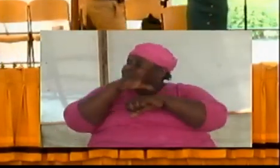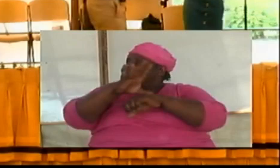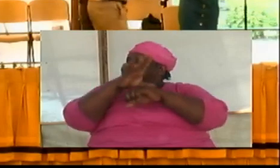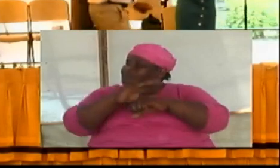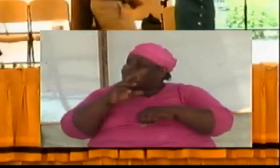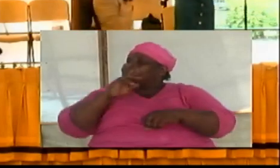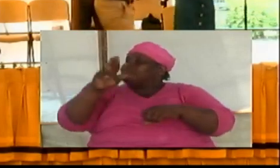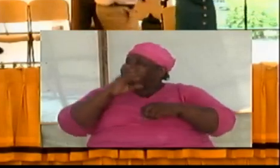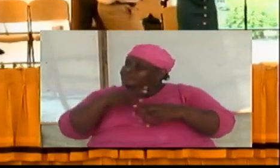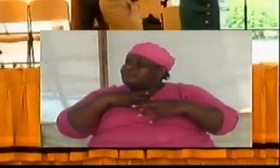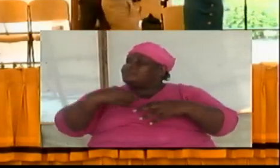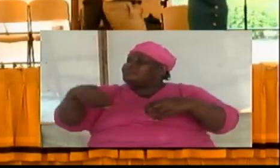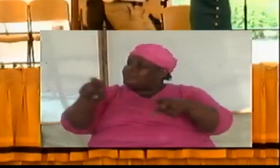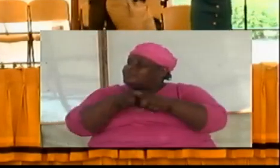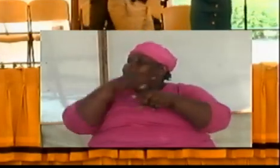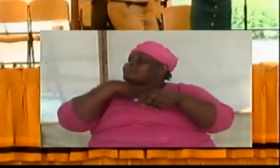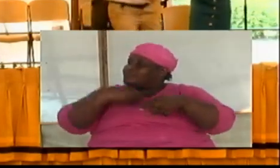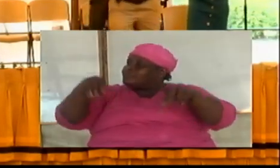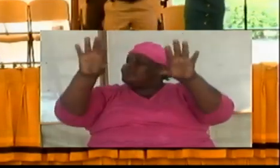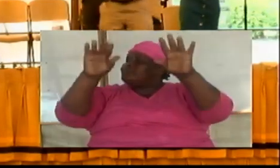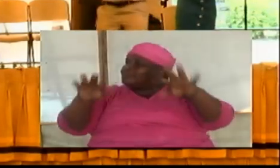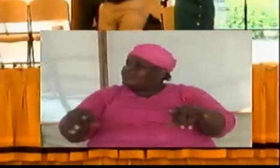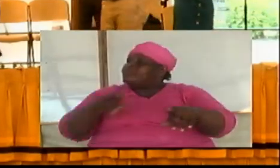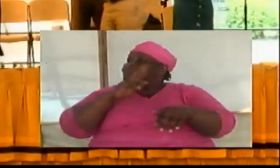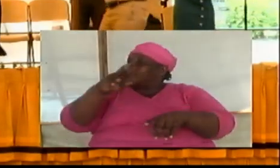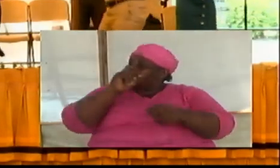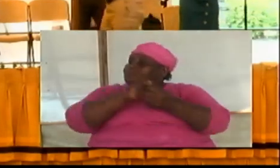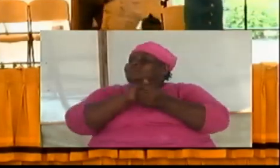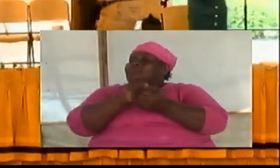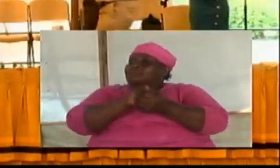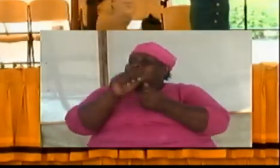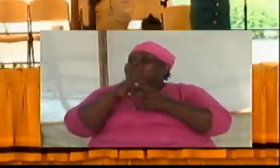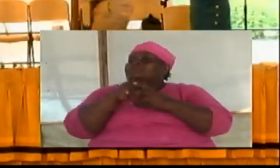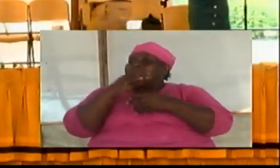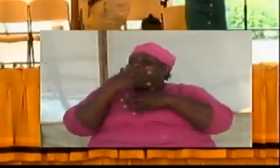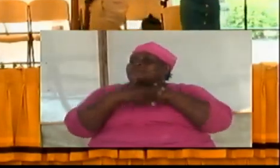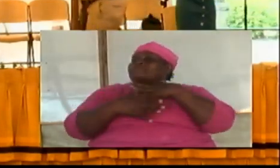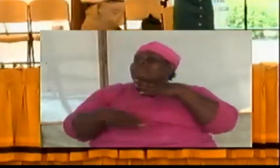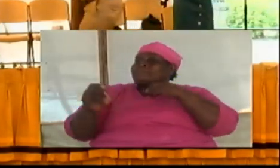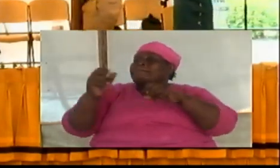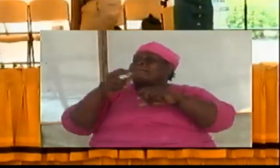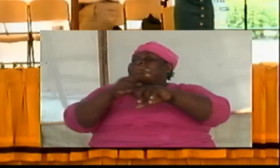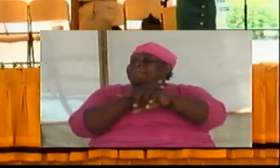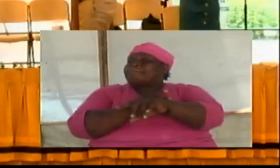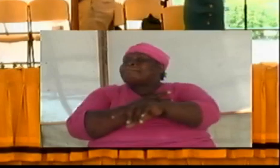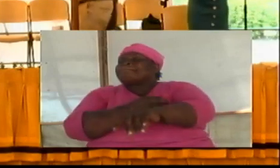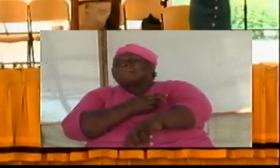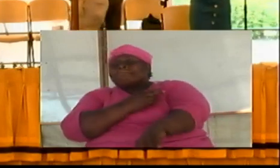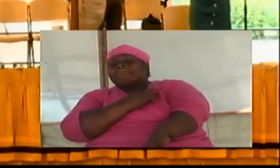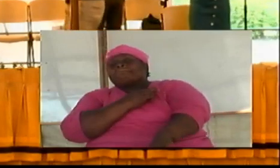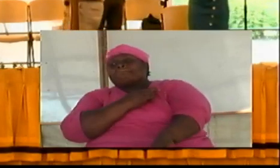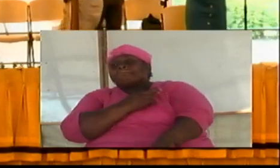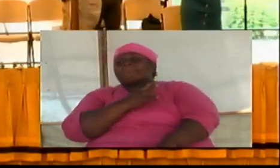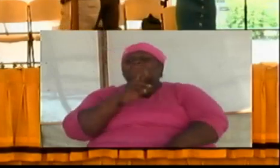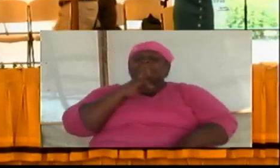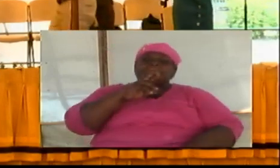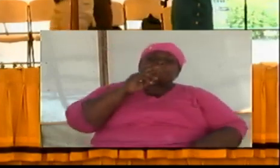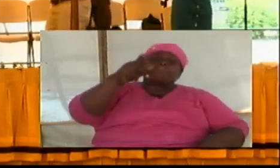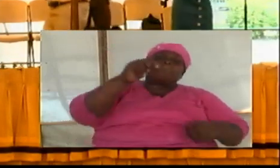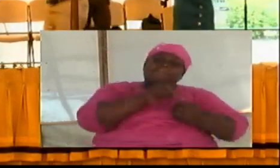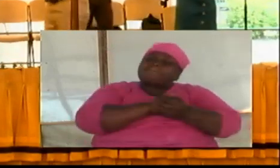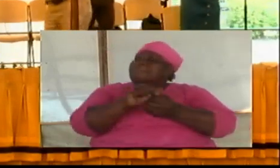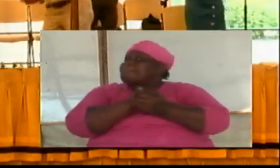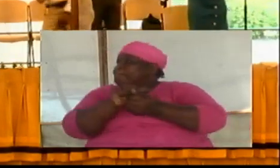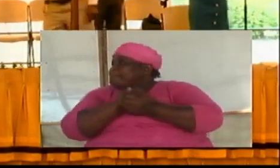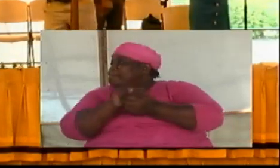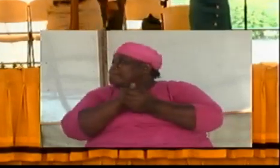garments colored as the white as snow? Oh, are you washed in the blood of the Lamb? Are you washed? Are